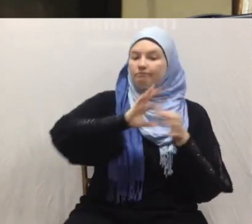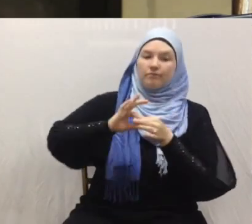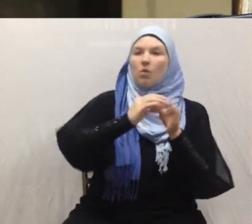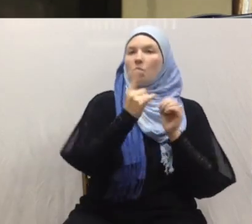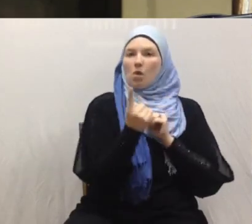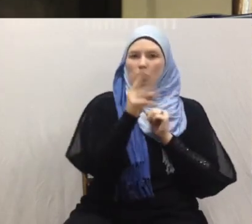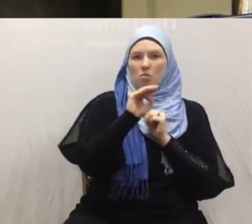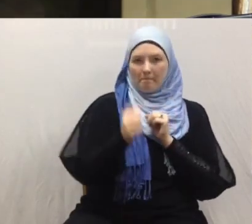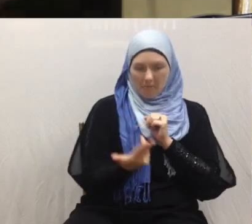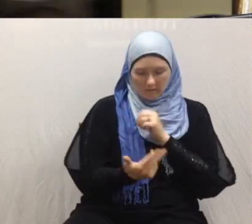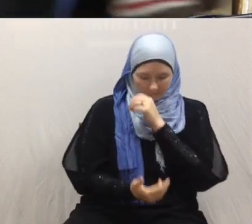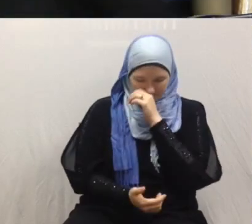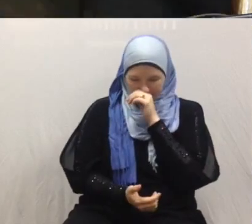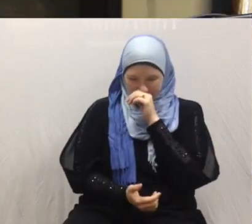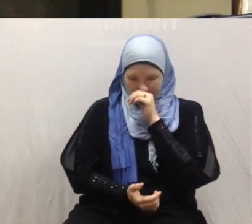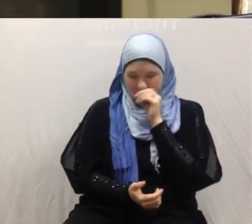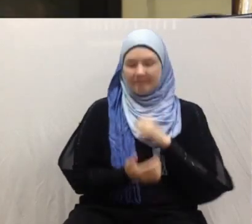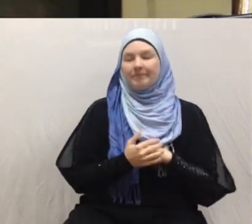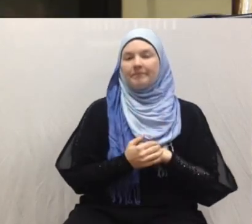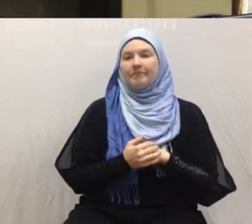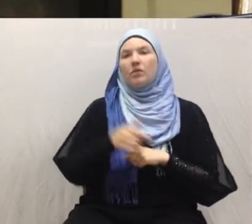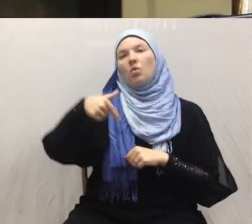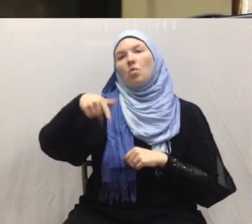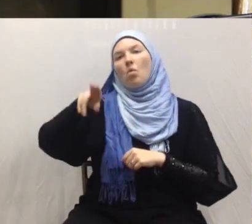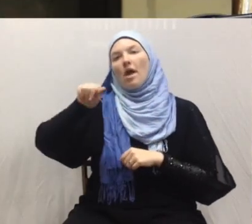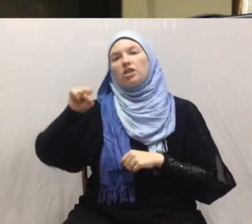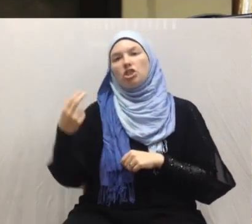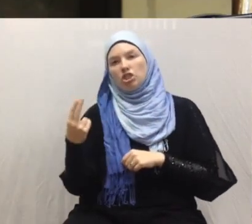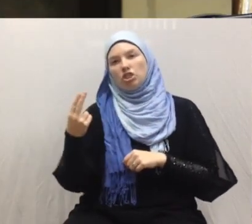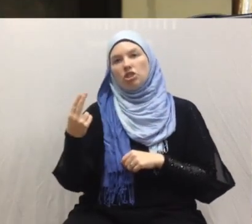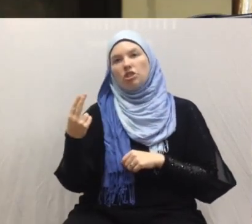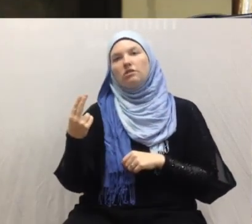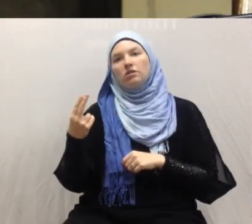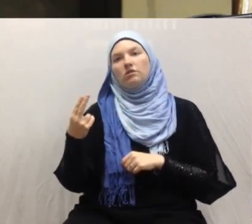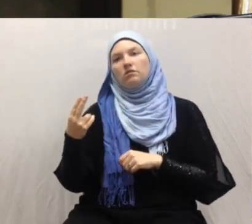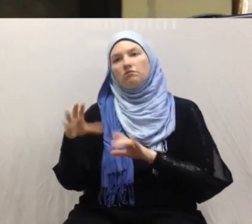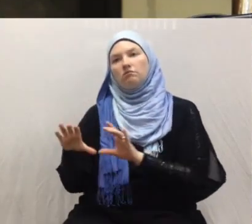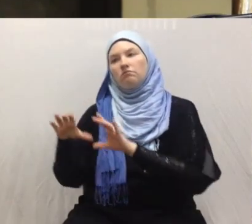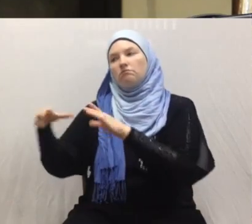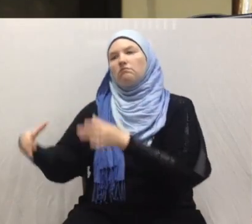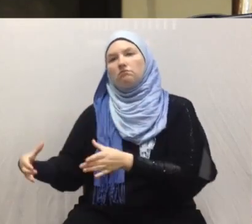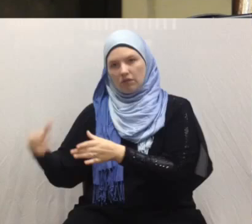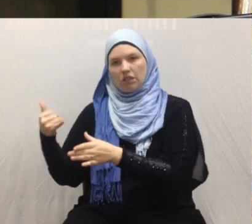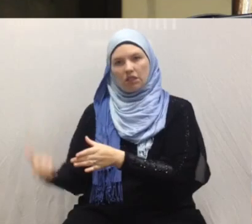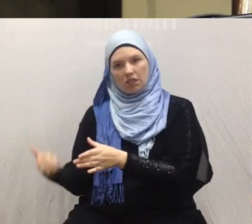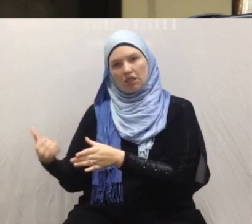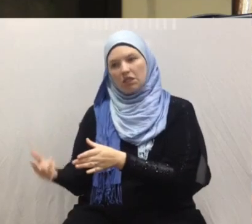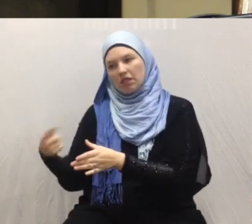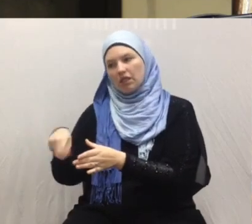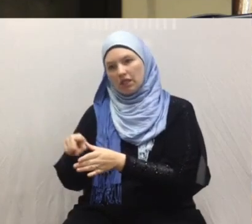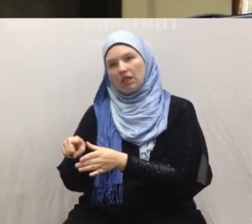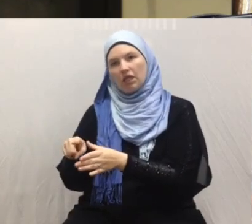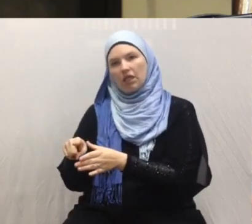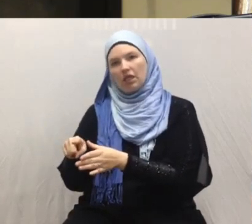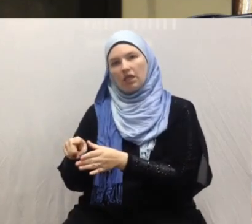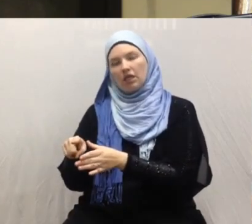ummah. And the Quraysh immigrants, according to their present custom, shall pay the